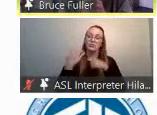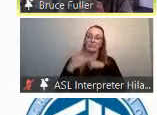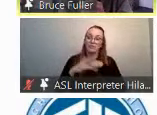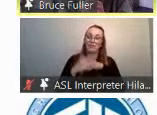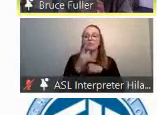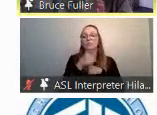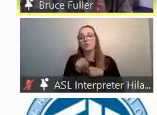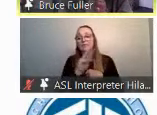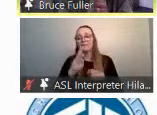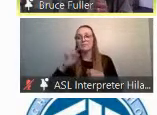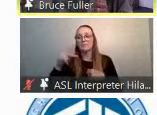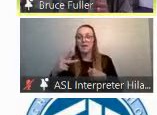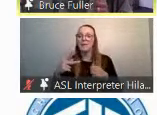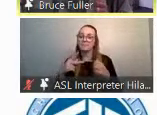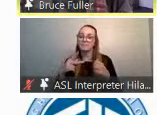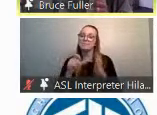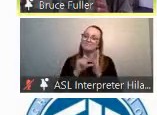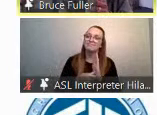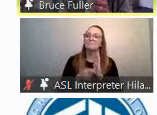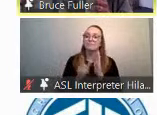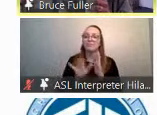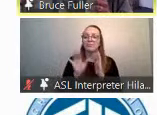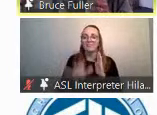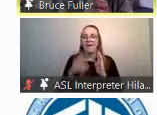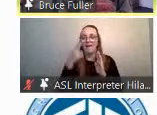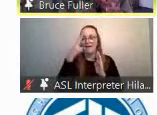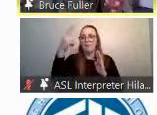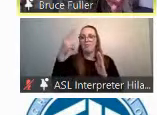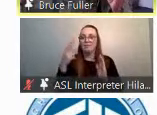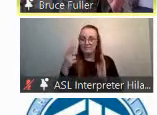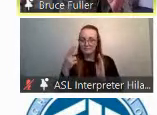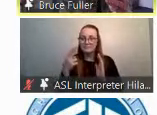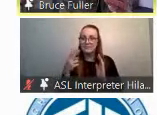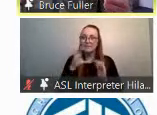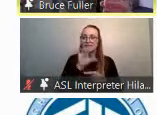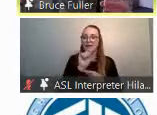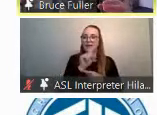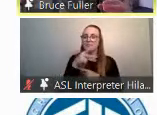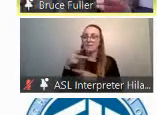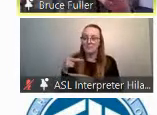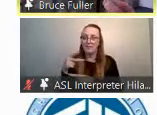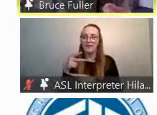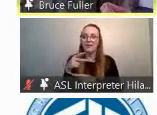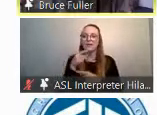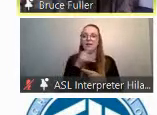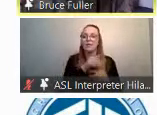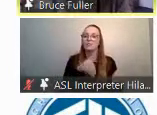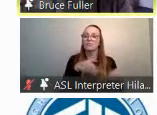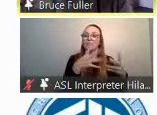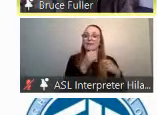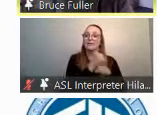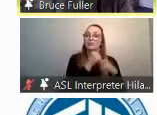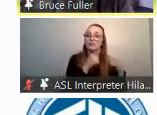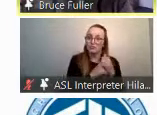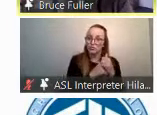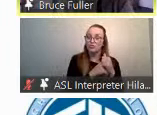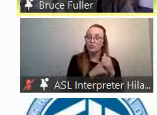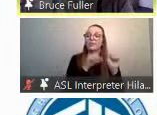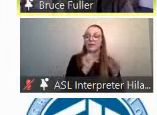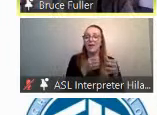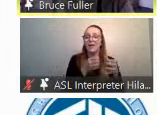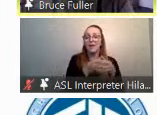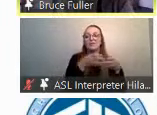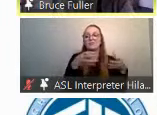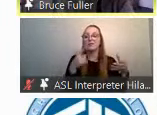to reinforce that hypothesis that CSPP tends to provide infrastructure, which is then built upon for TK and